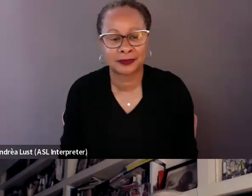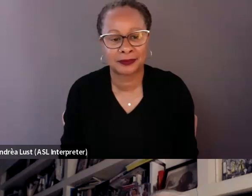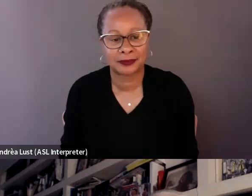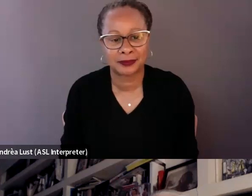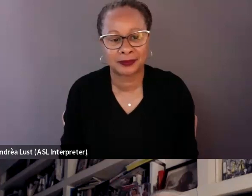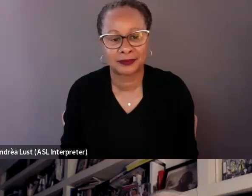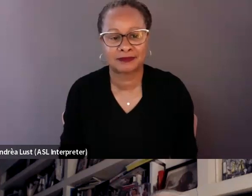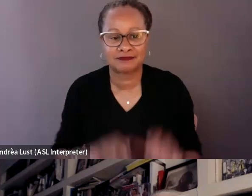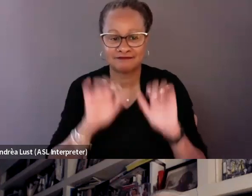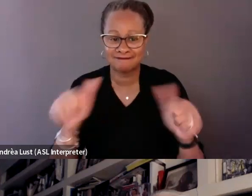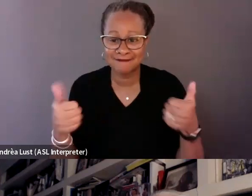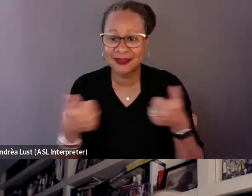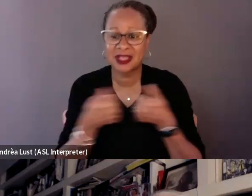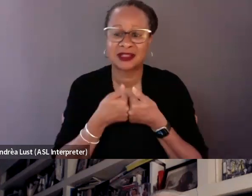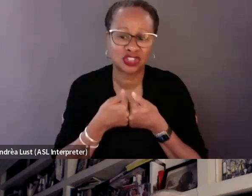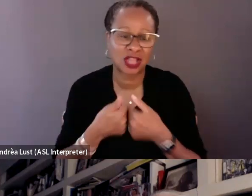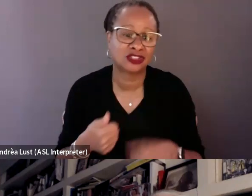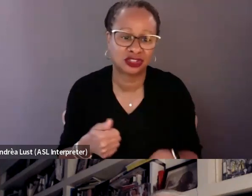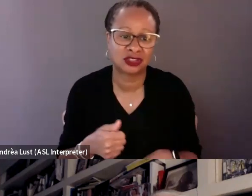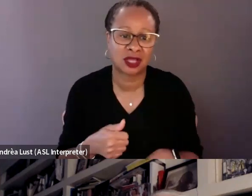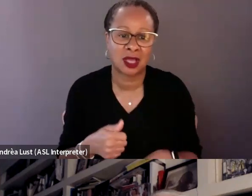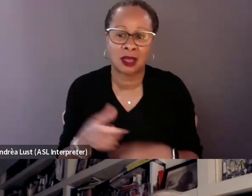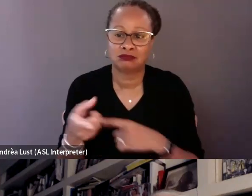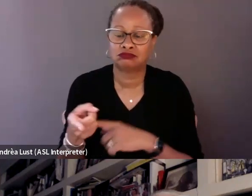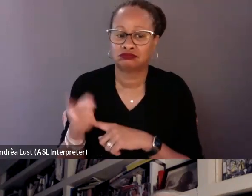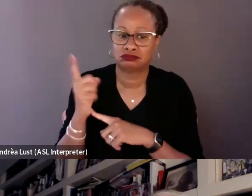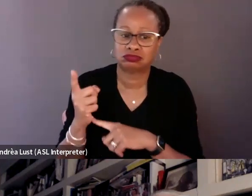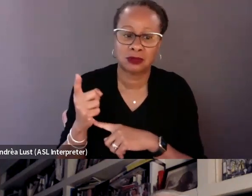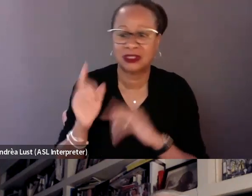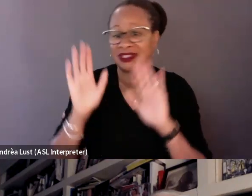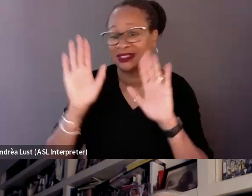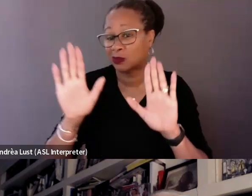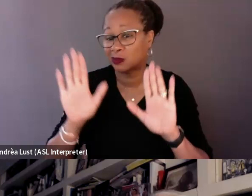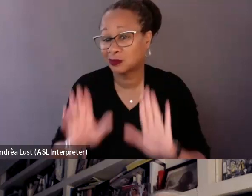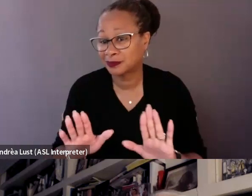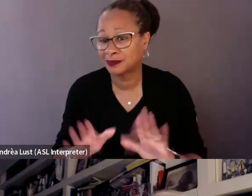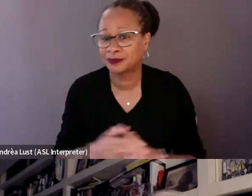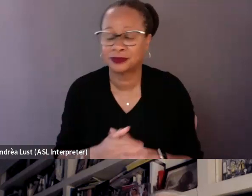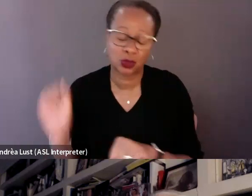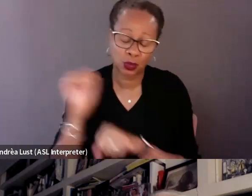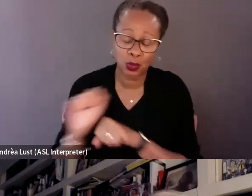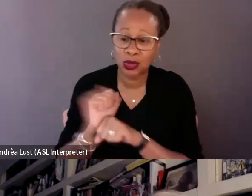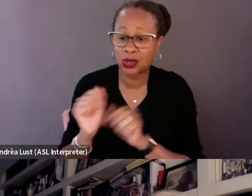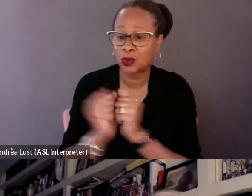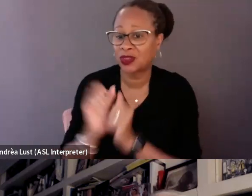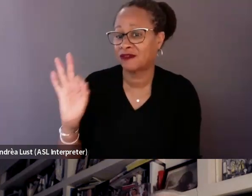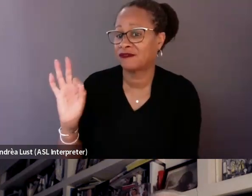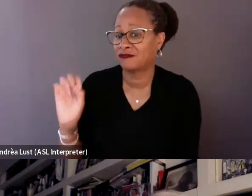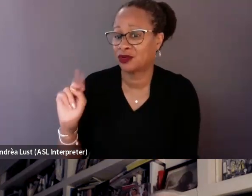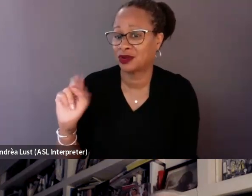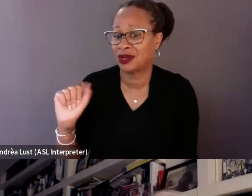it's a challenger. I don't know. It's a moment, fantastic. Working with Fernando,